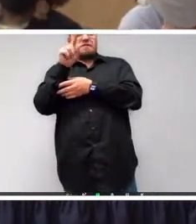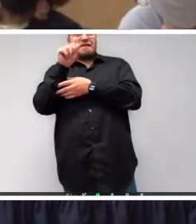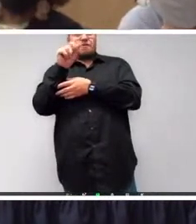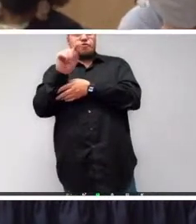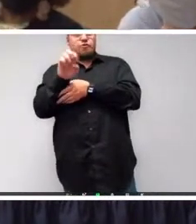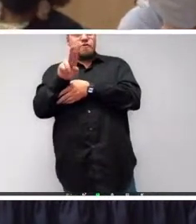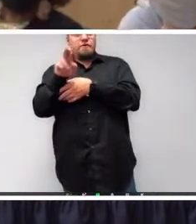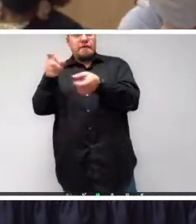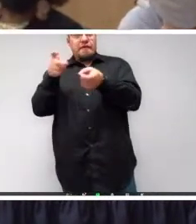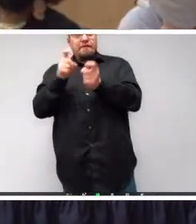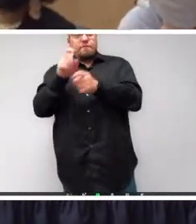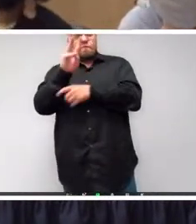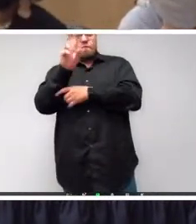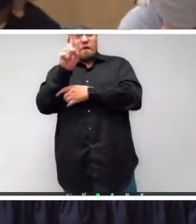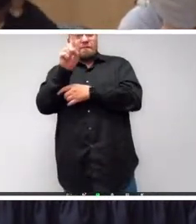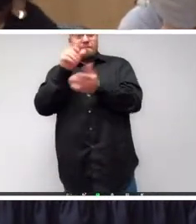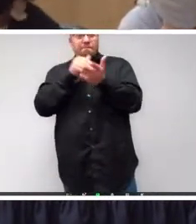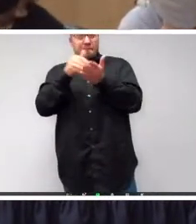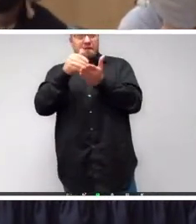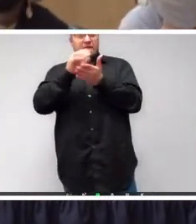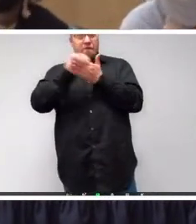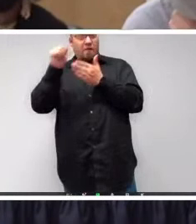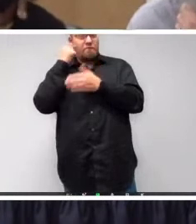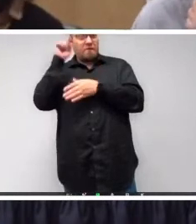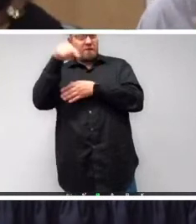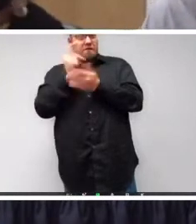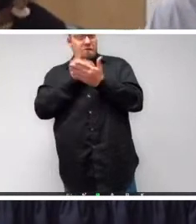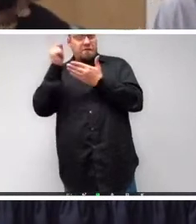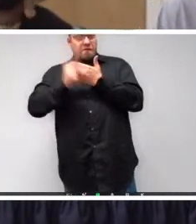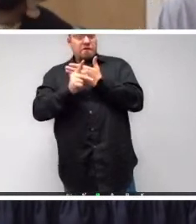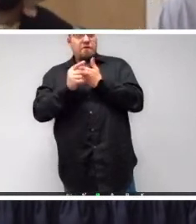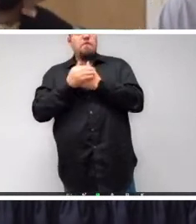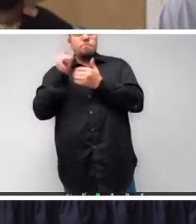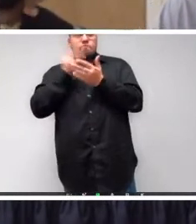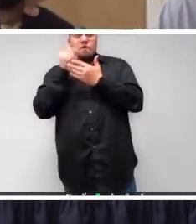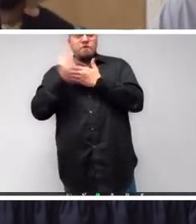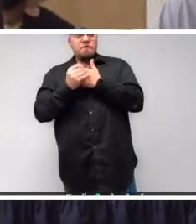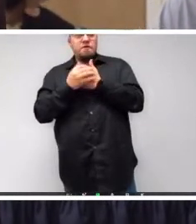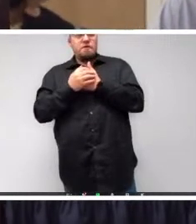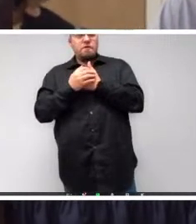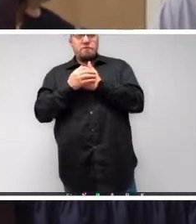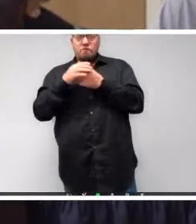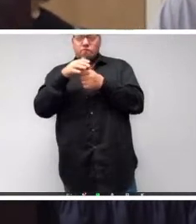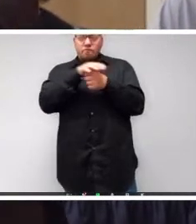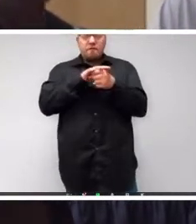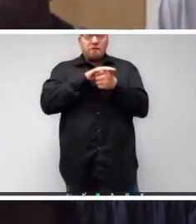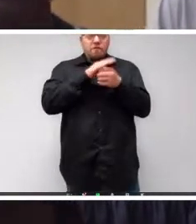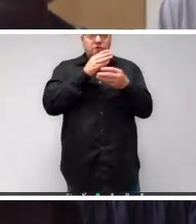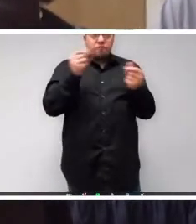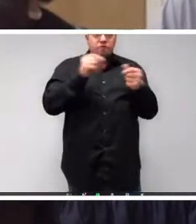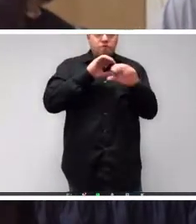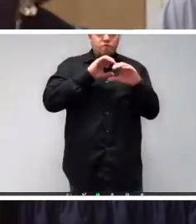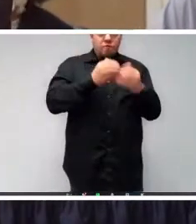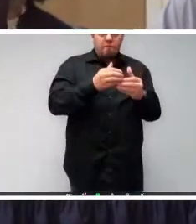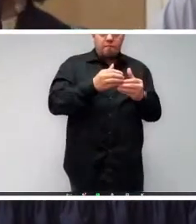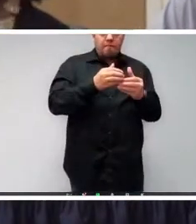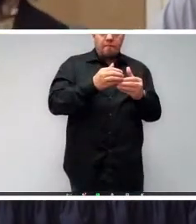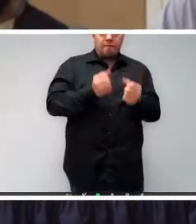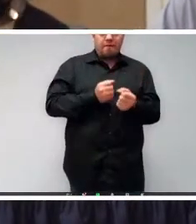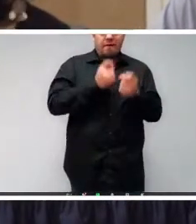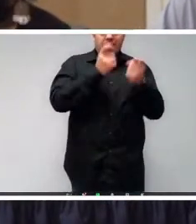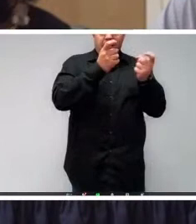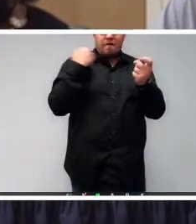to this project as well. And OBDD, or the Regional Solutions Group, provided